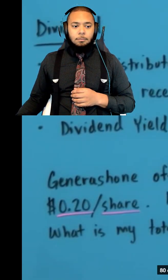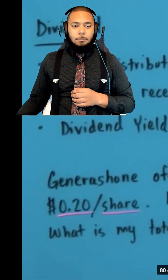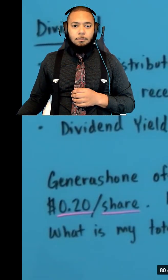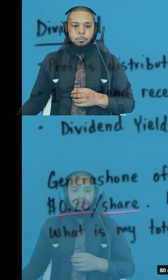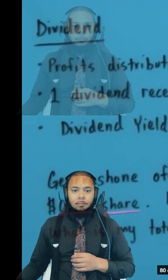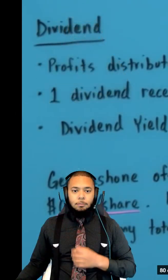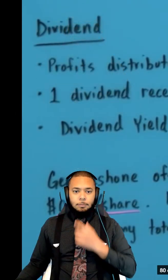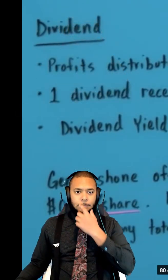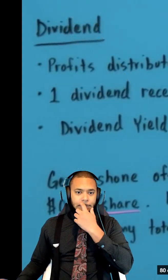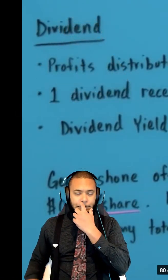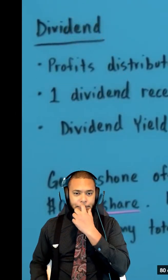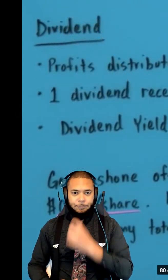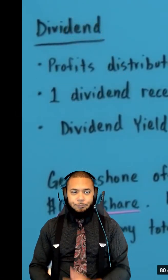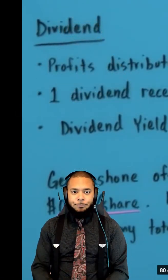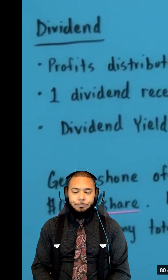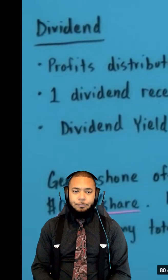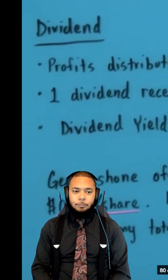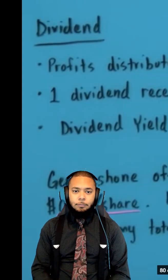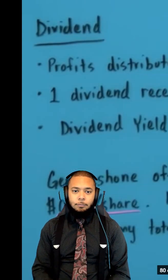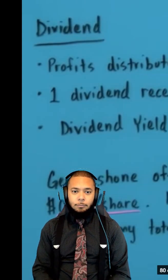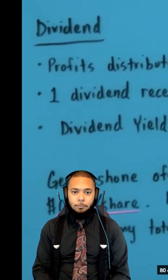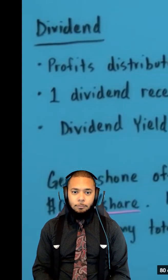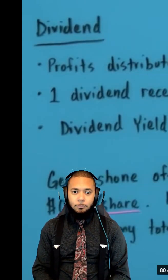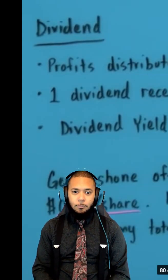gives us $40.